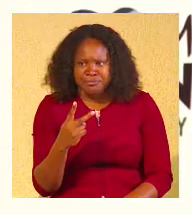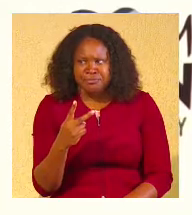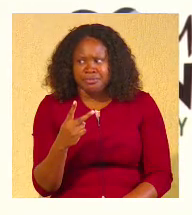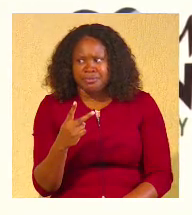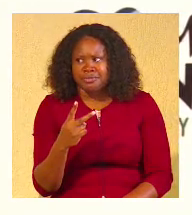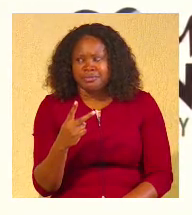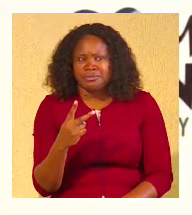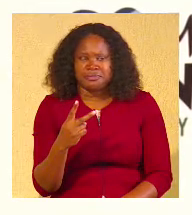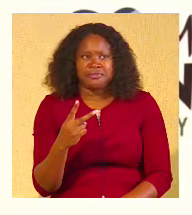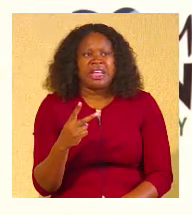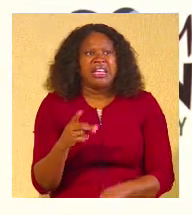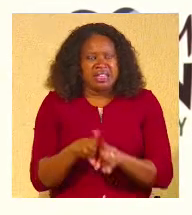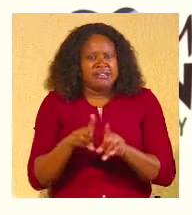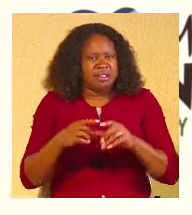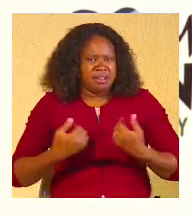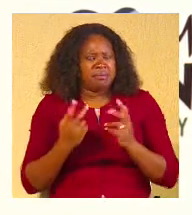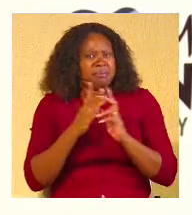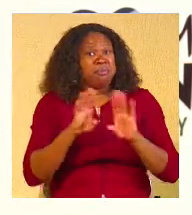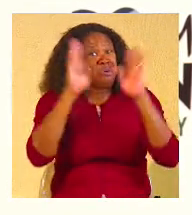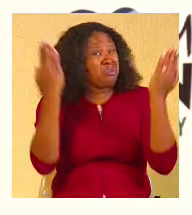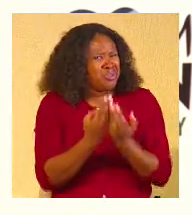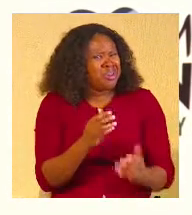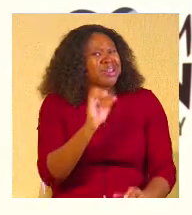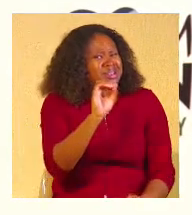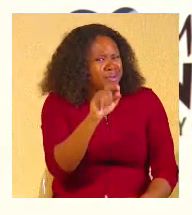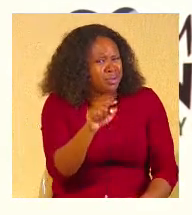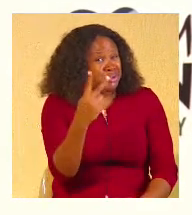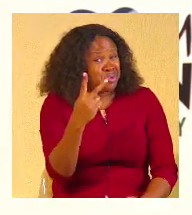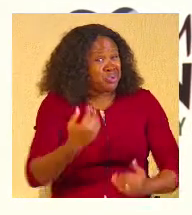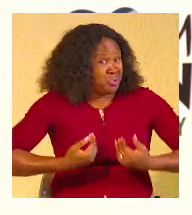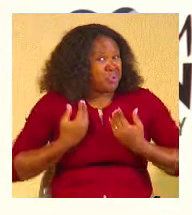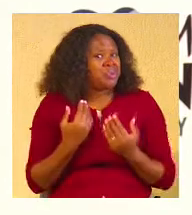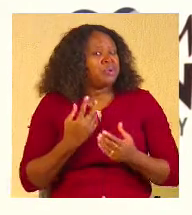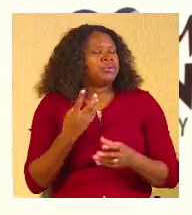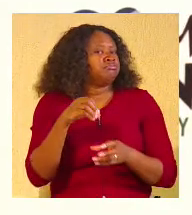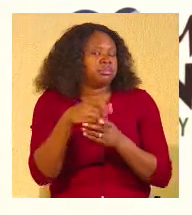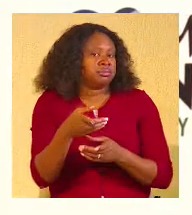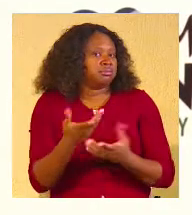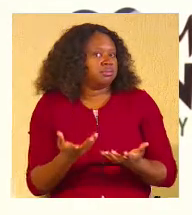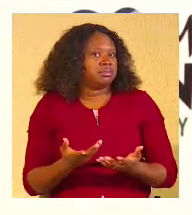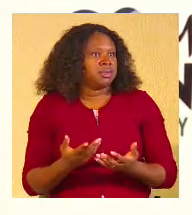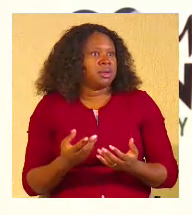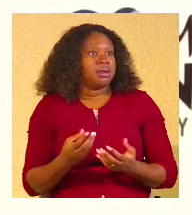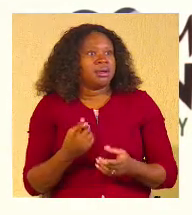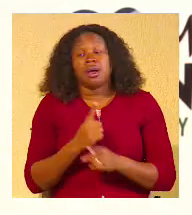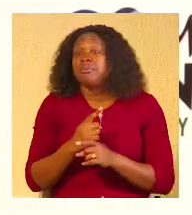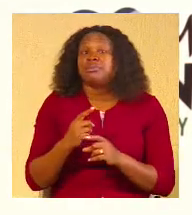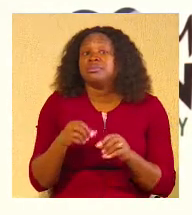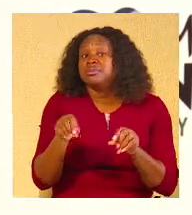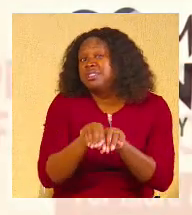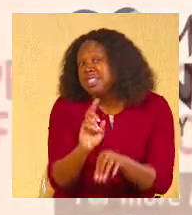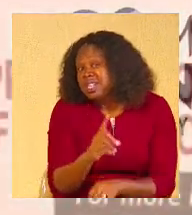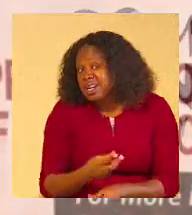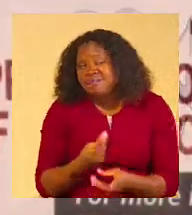efforts that as young people really we should put in place instead of asking what is the government doing and where is the money coming from. Thank you so